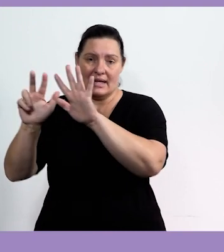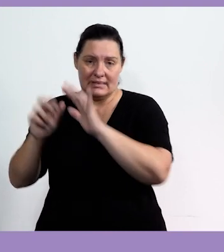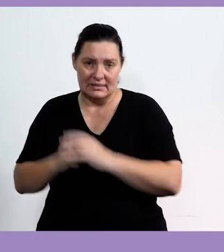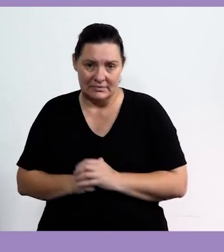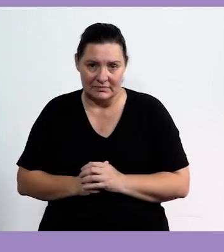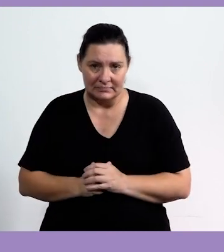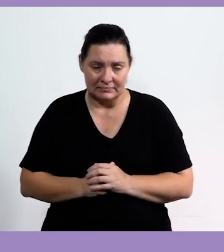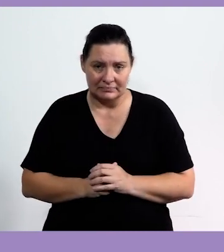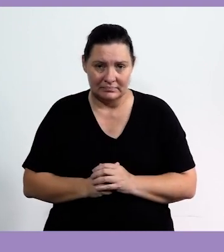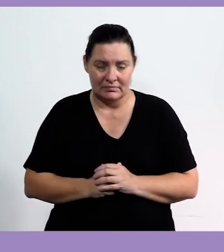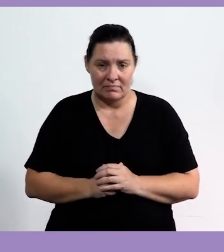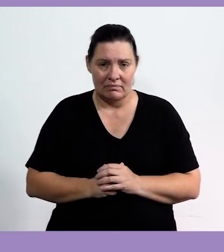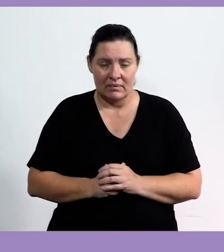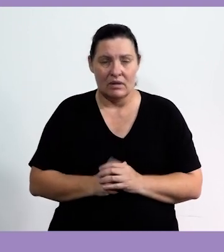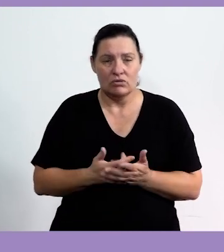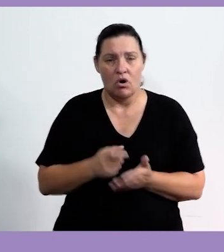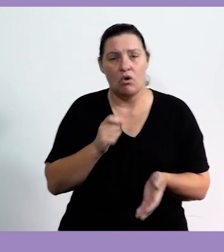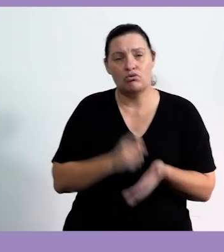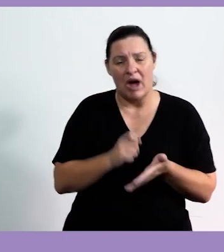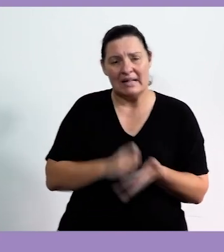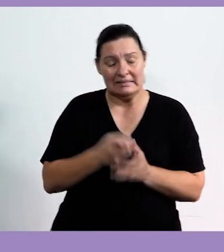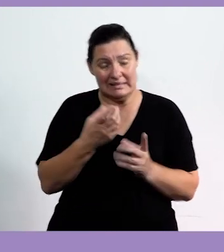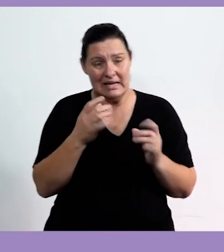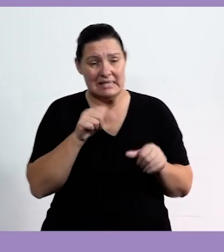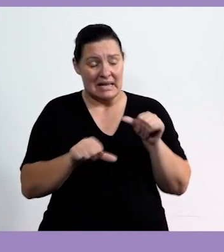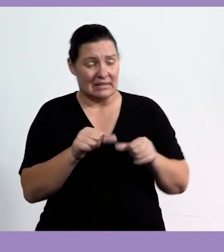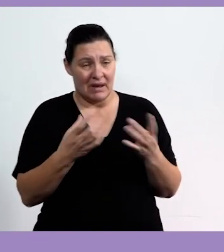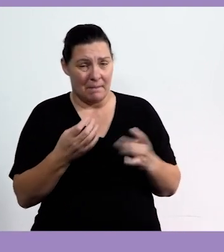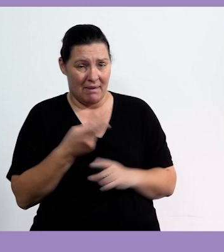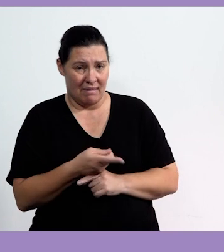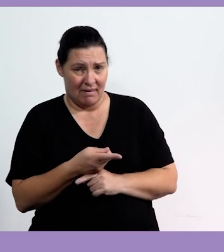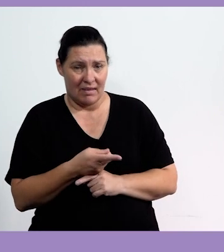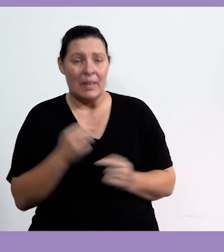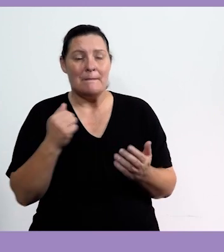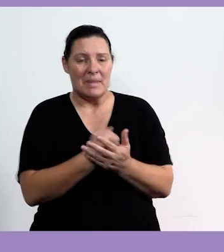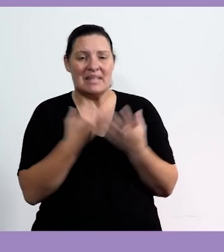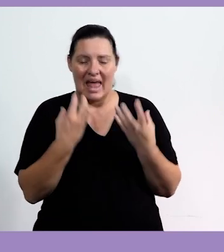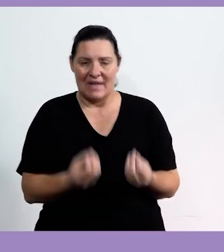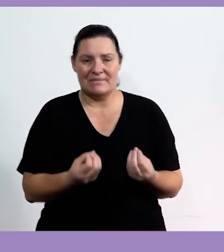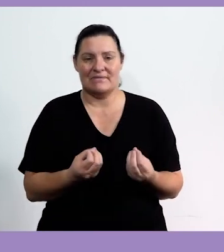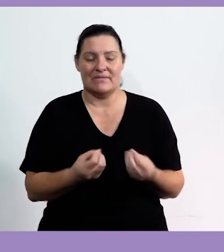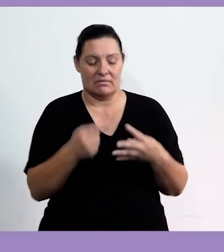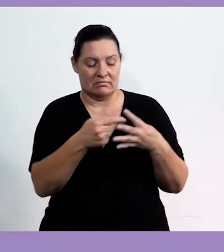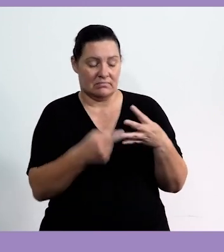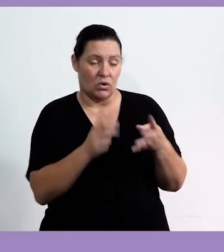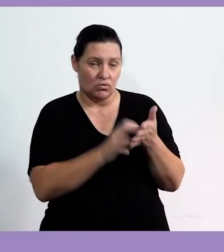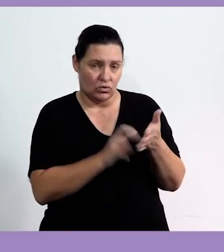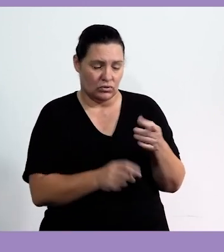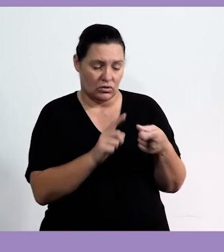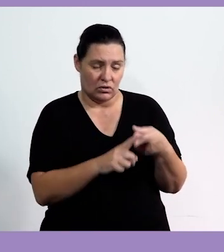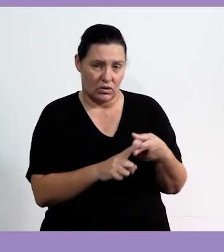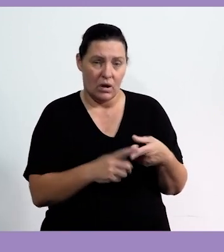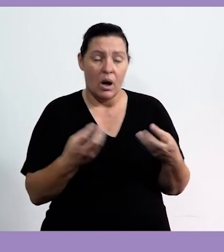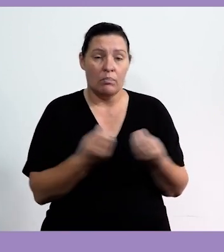to the exponent 8. So to write a scientific number, it must have the following conditions. It must